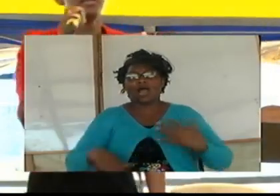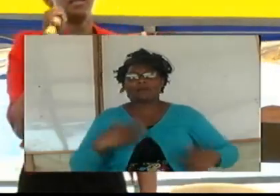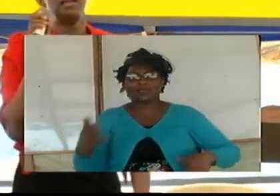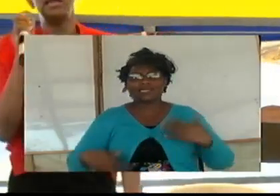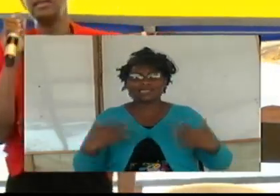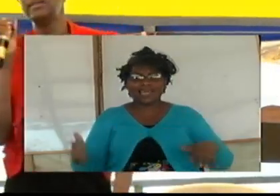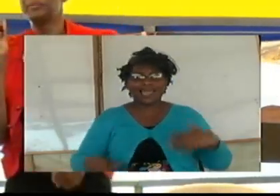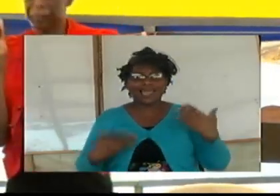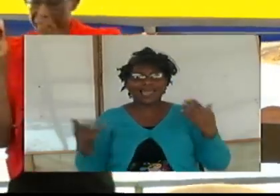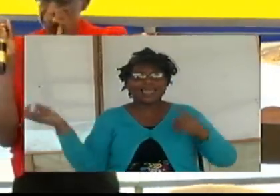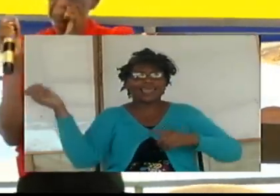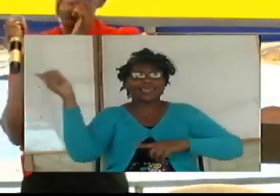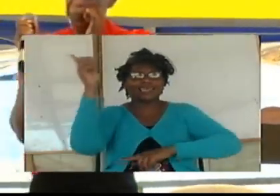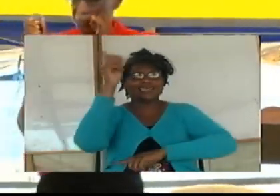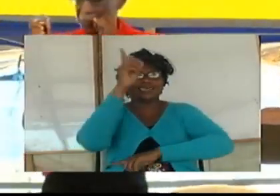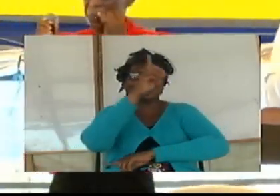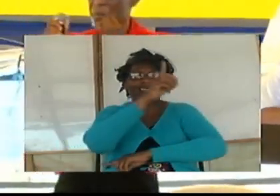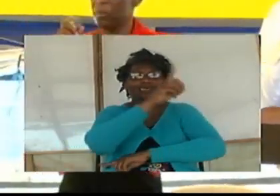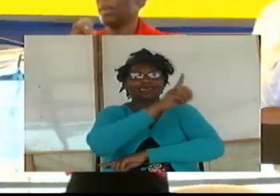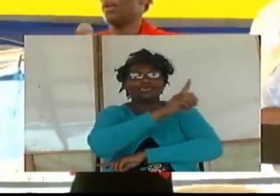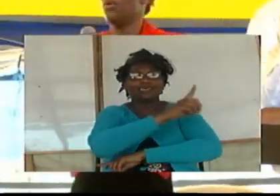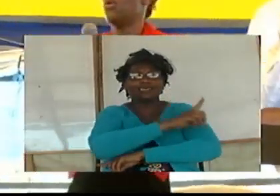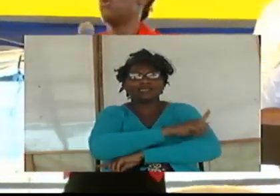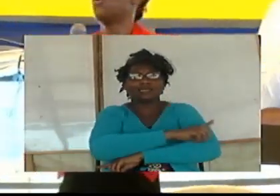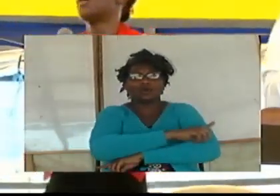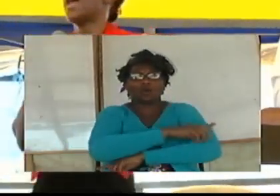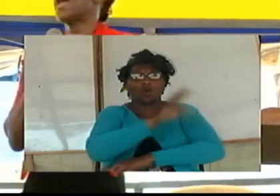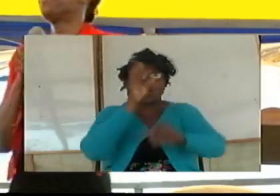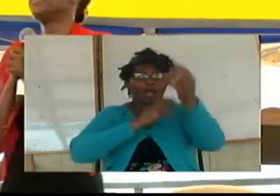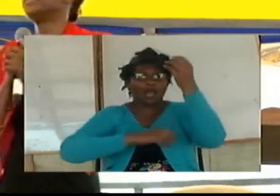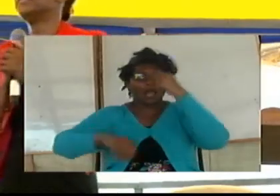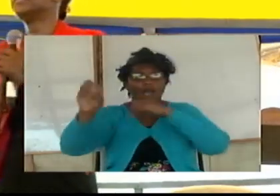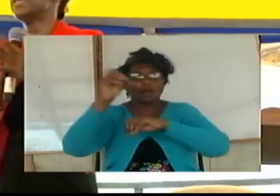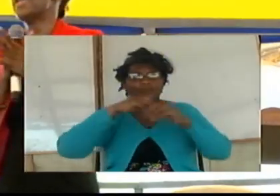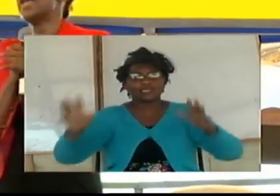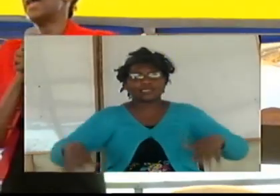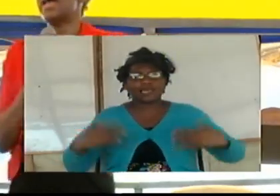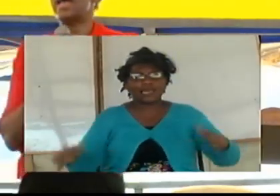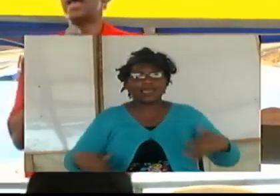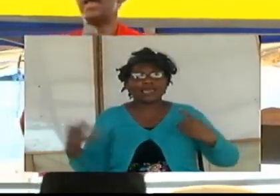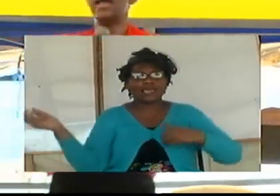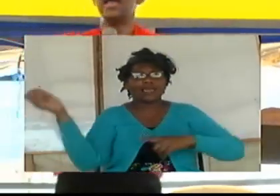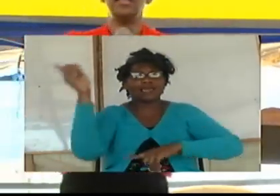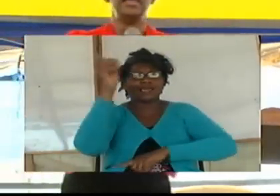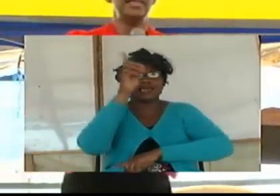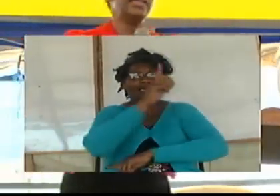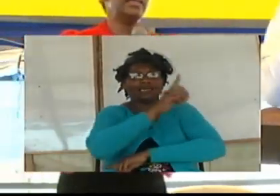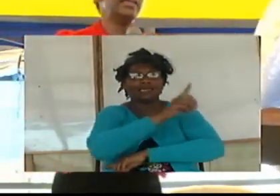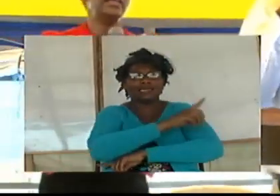Happy day. Oh, happy day.